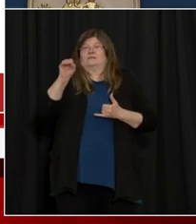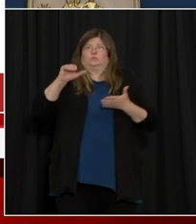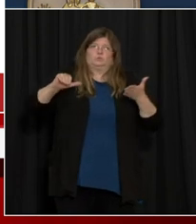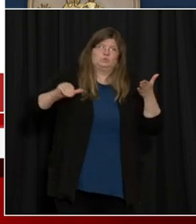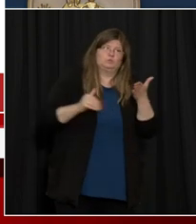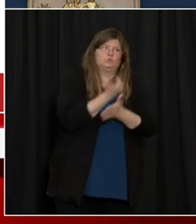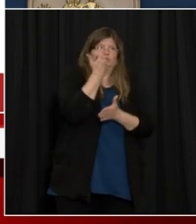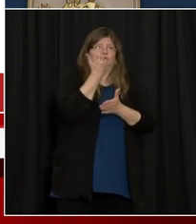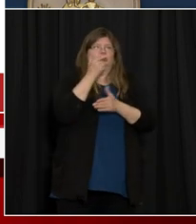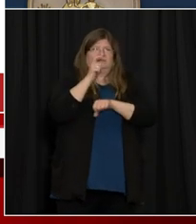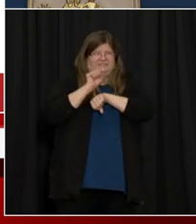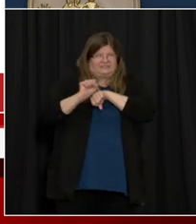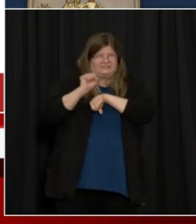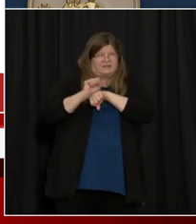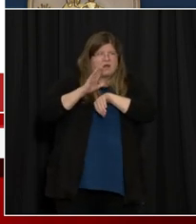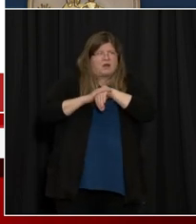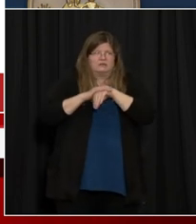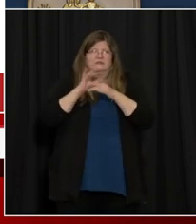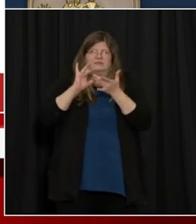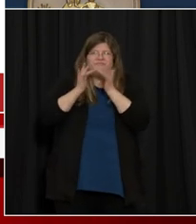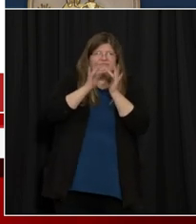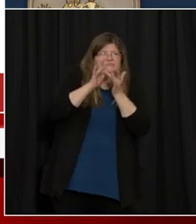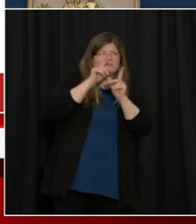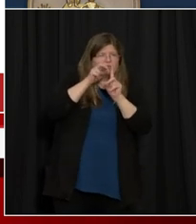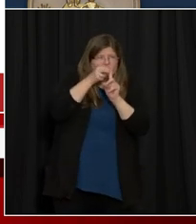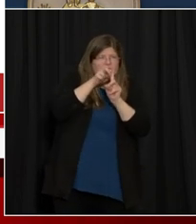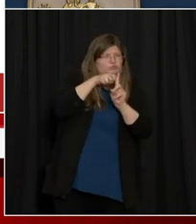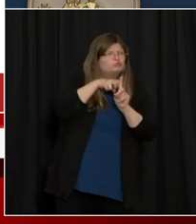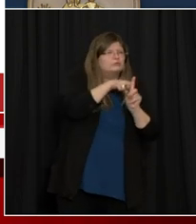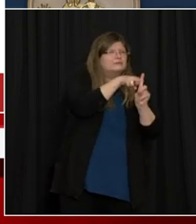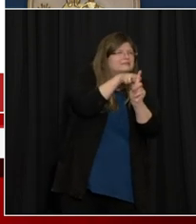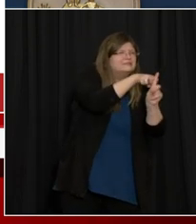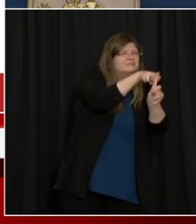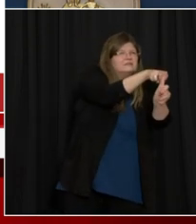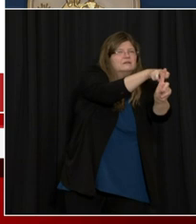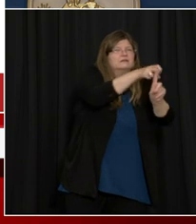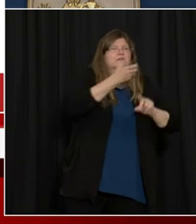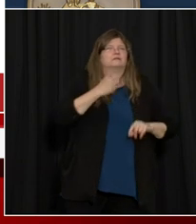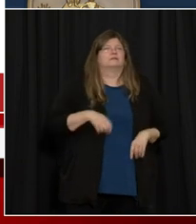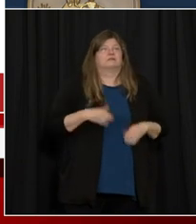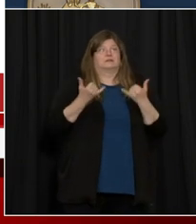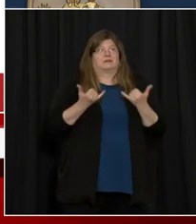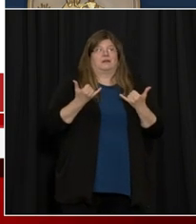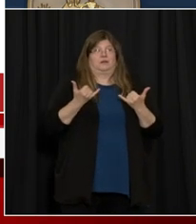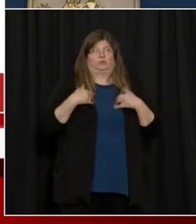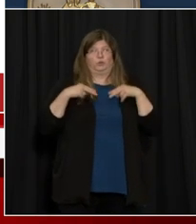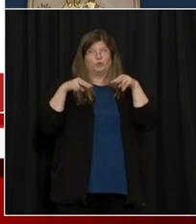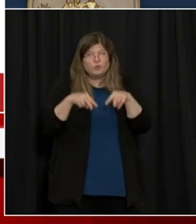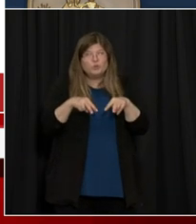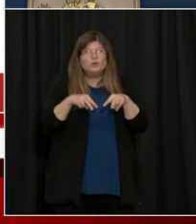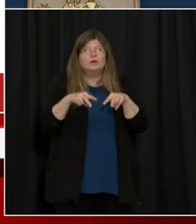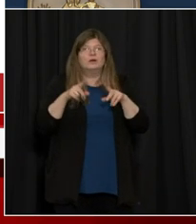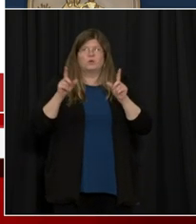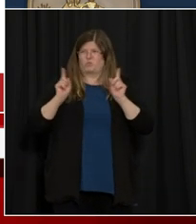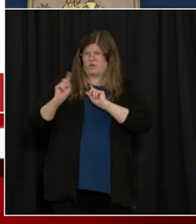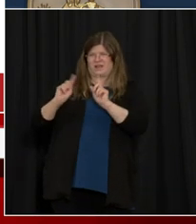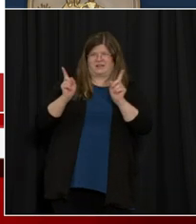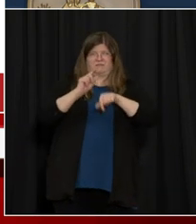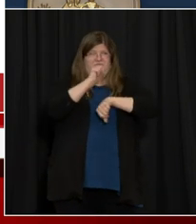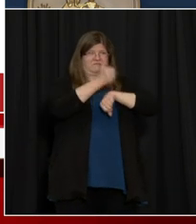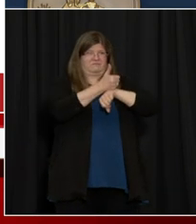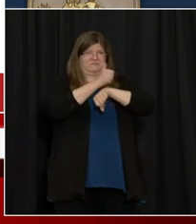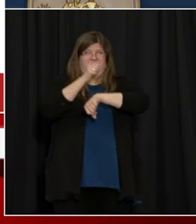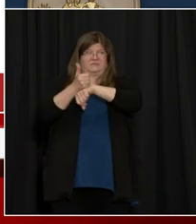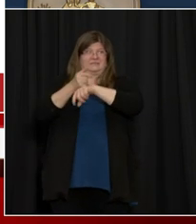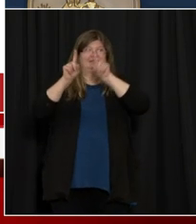contact tracers. We are also looking very closely at our testing sites, and starting next Monday, we